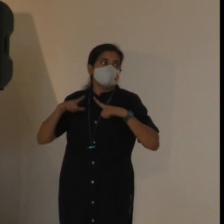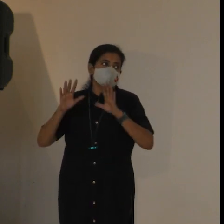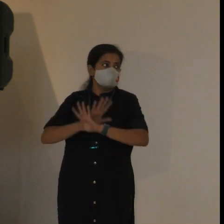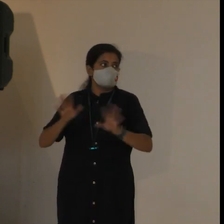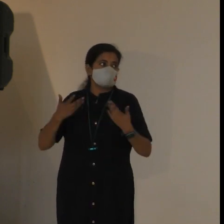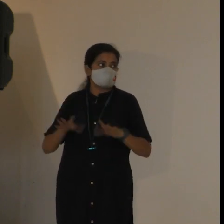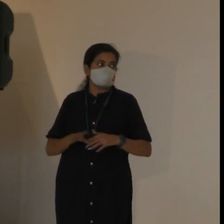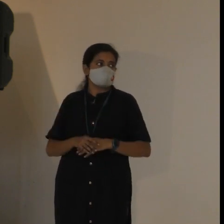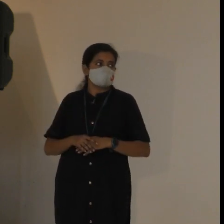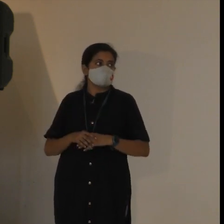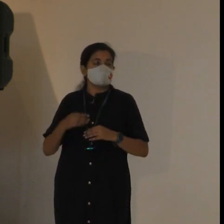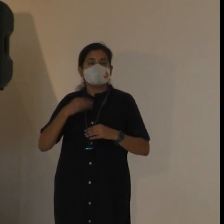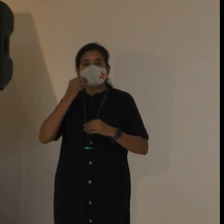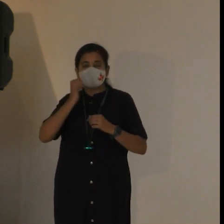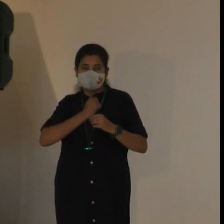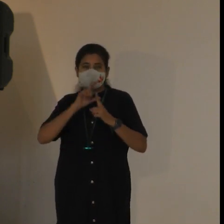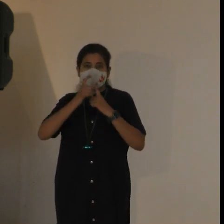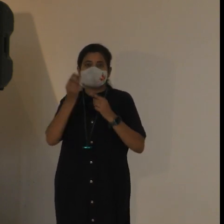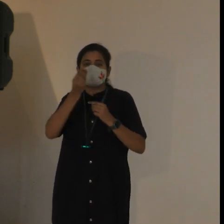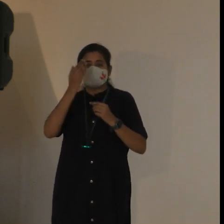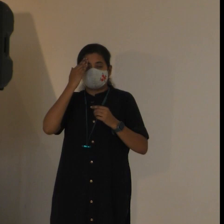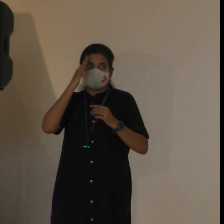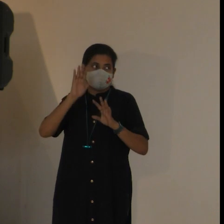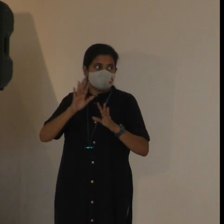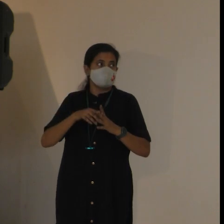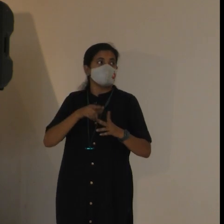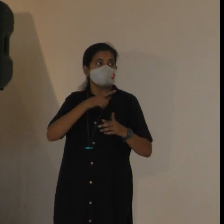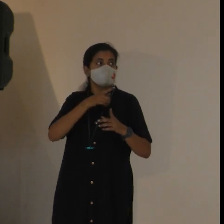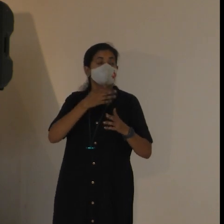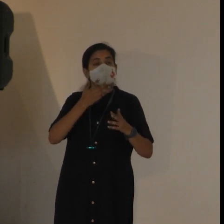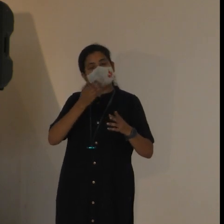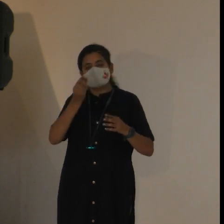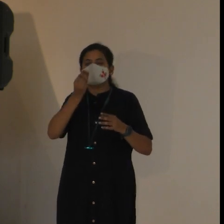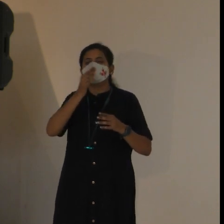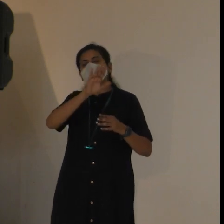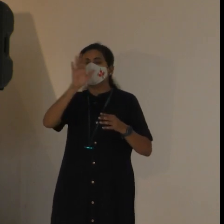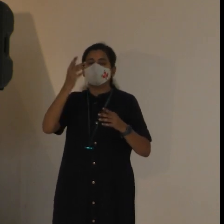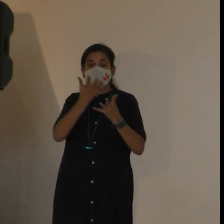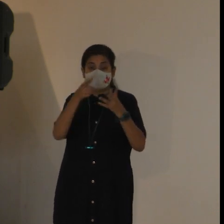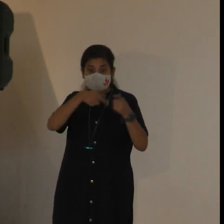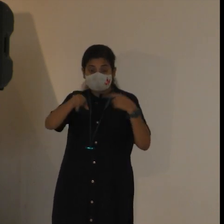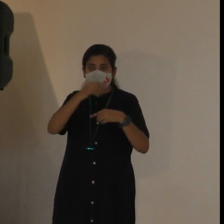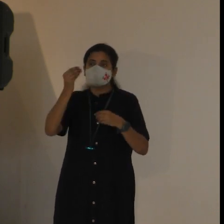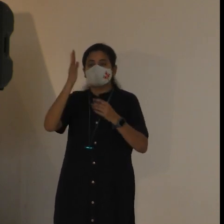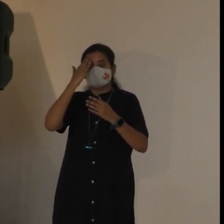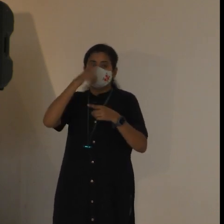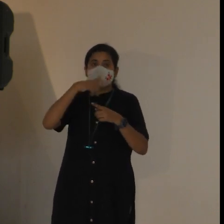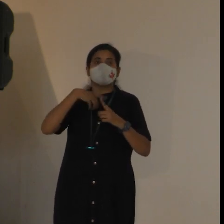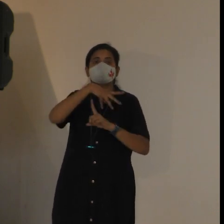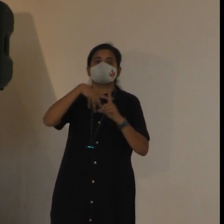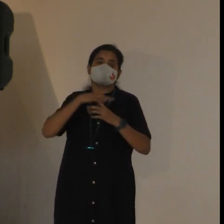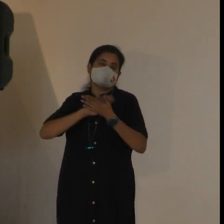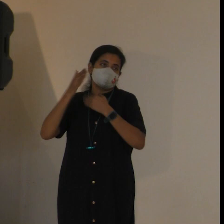of my religion. And he said, that's all that I need. I need someone who knows these objects, right? And he comes from a history